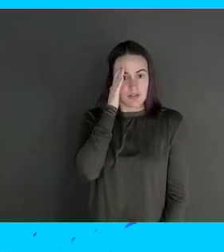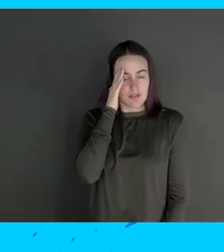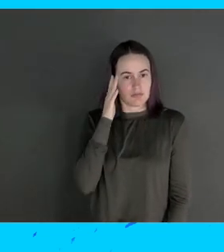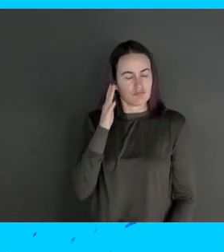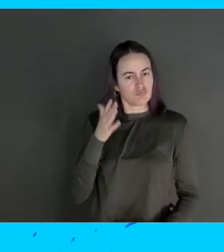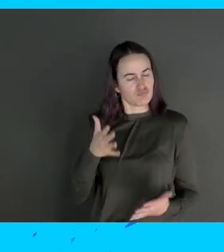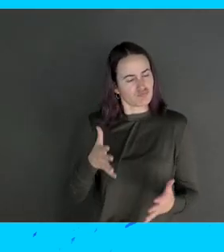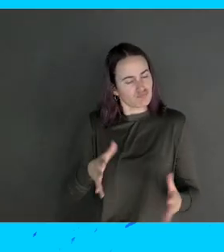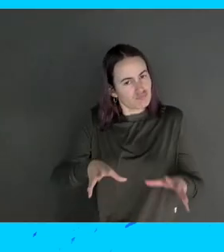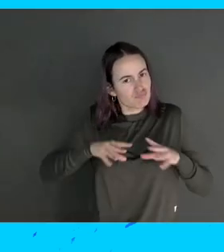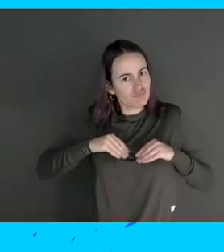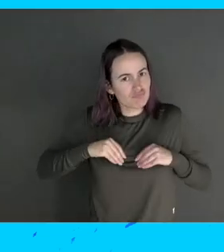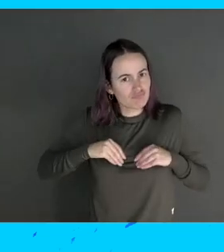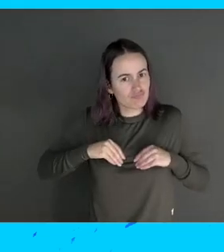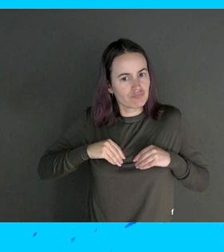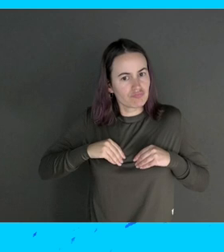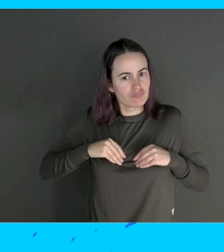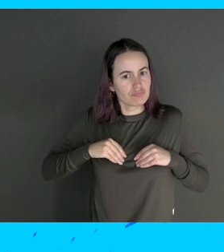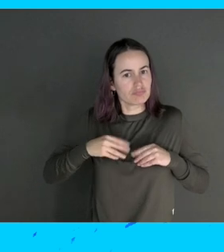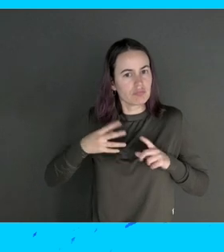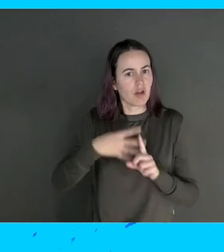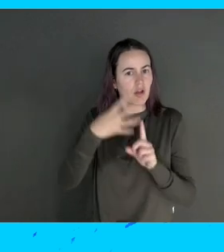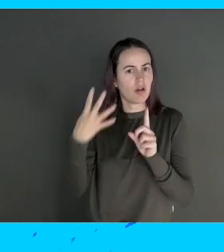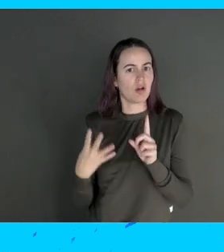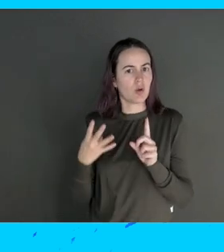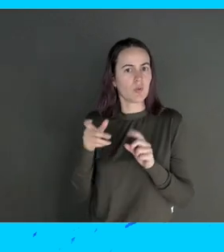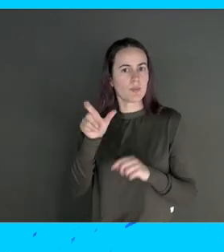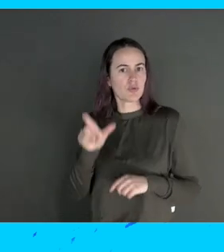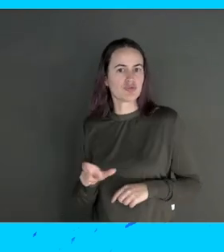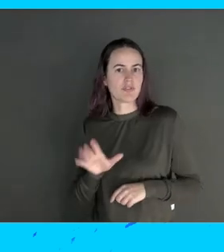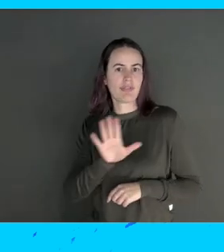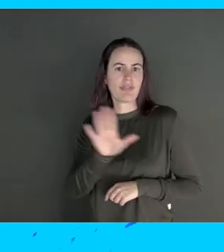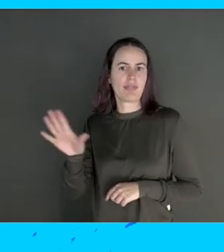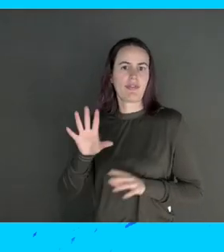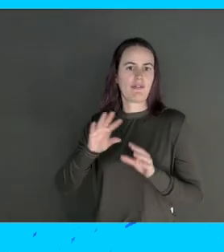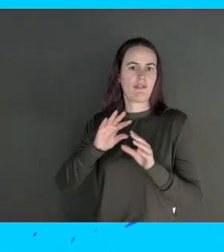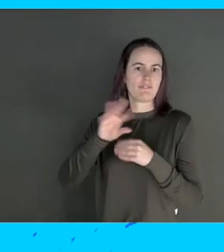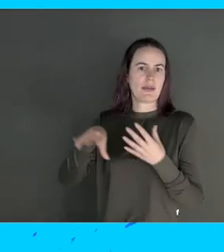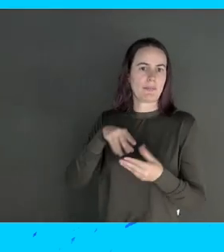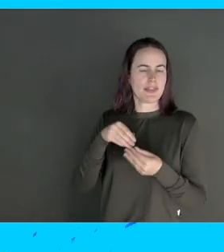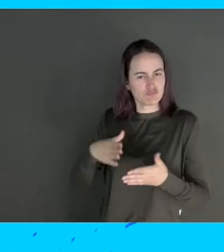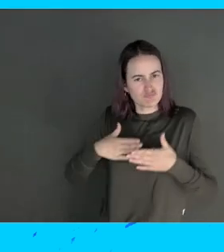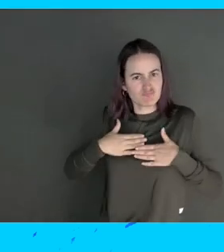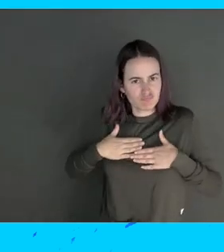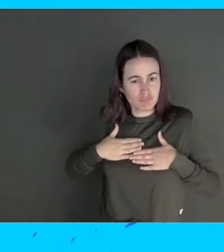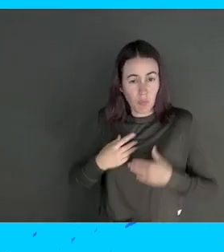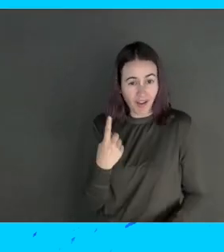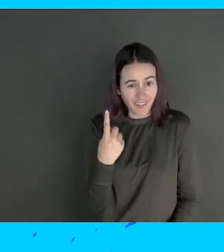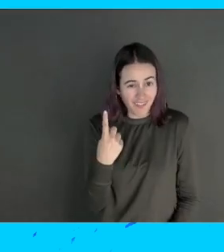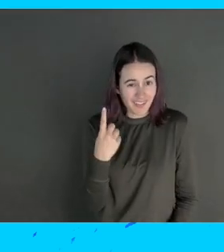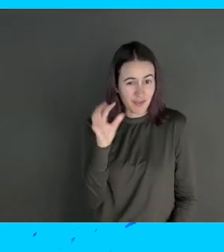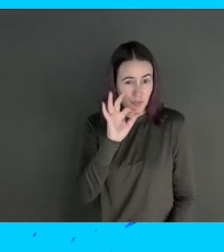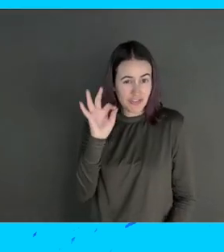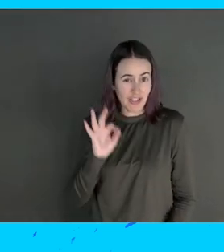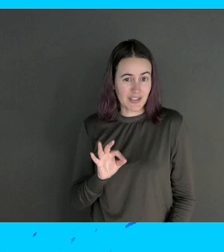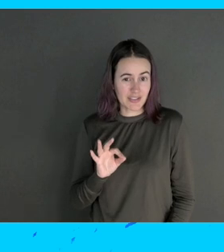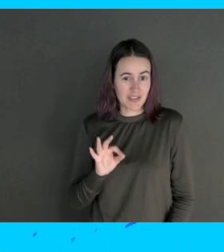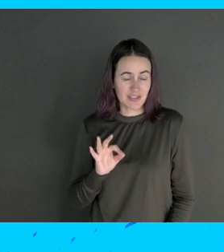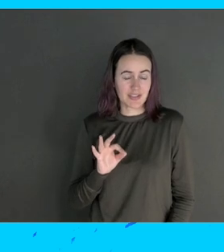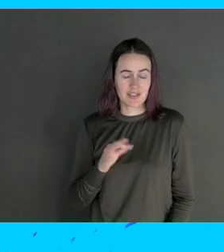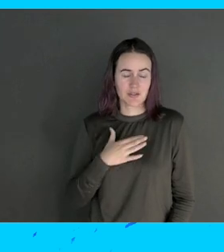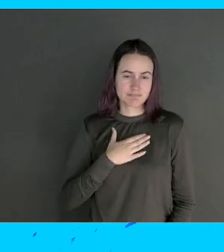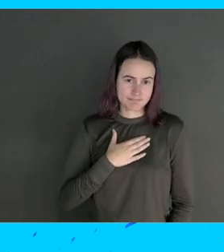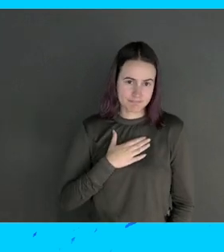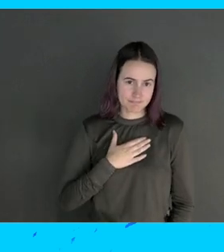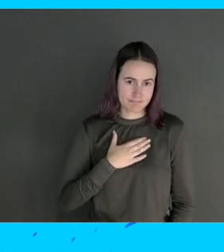accept an LGBTQ person as a family member. So there is a very, very